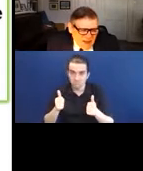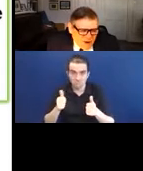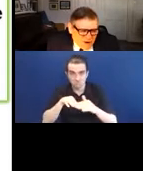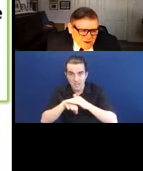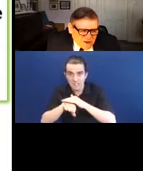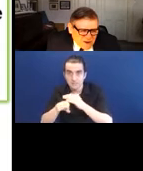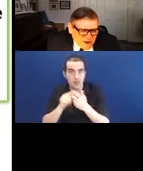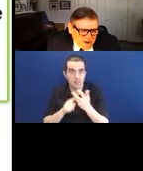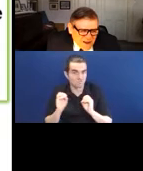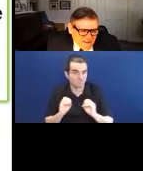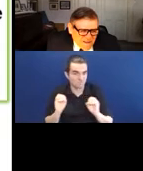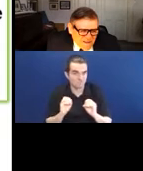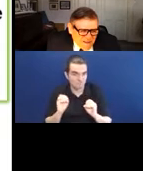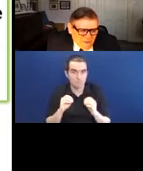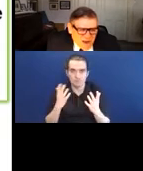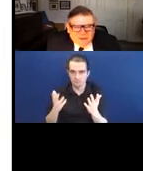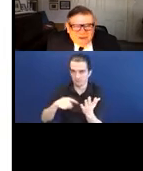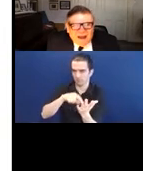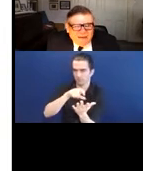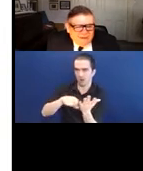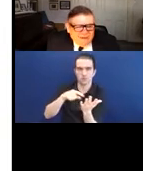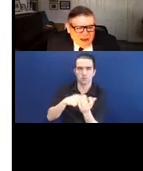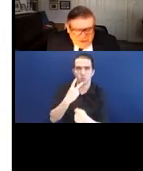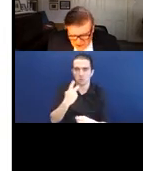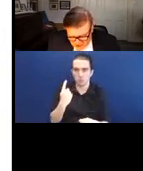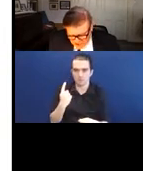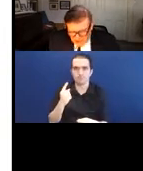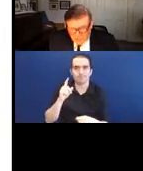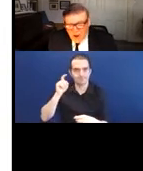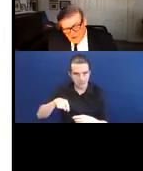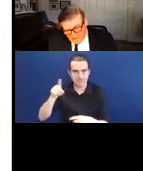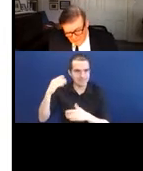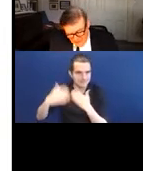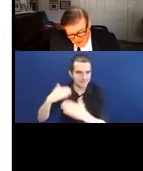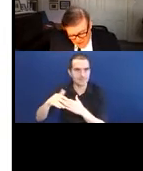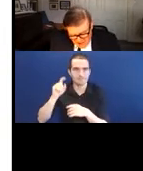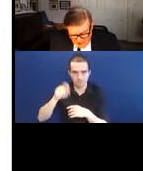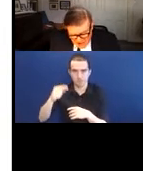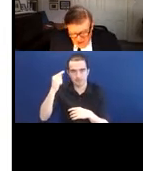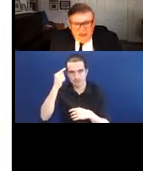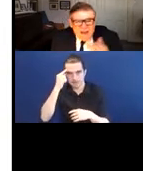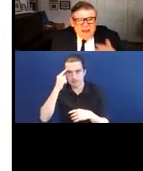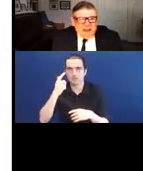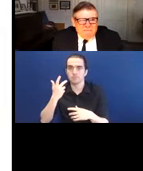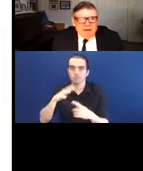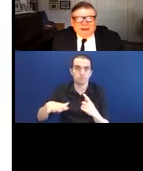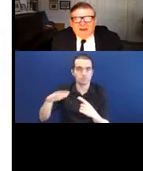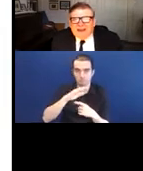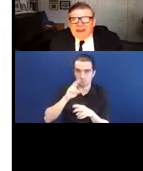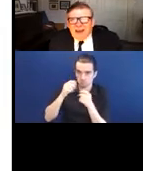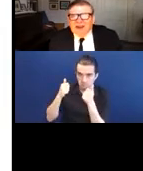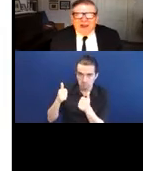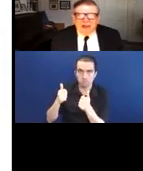And they're not. So we have to have that as an issue as well. The impact